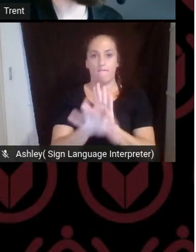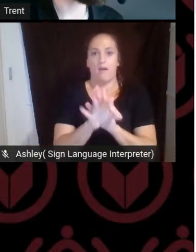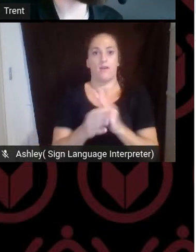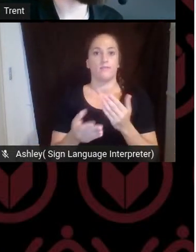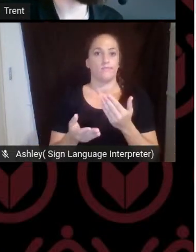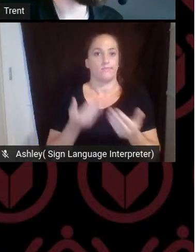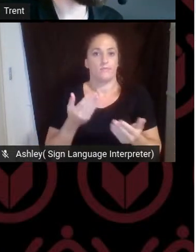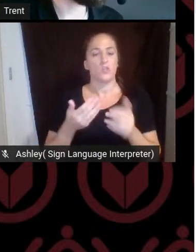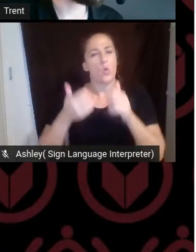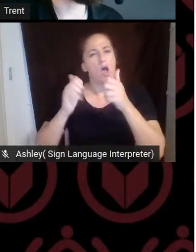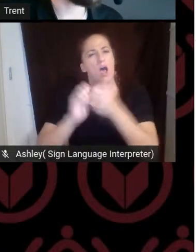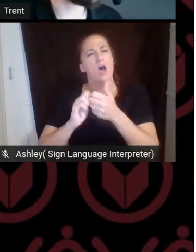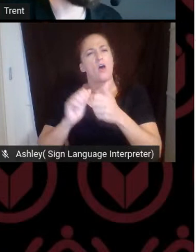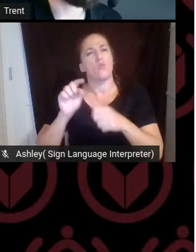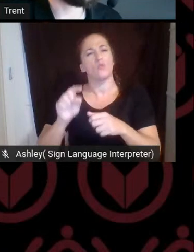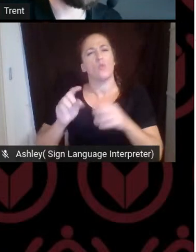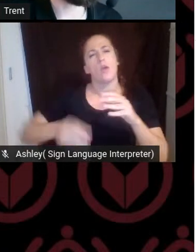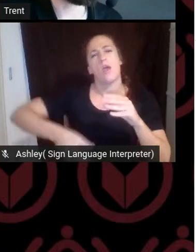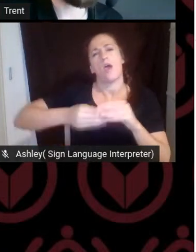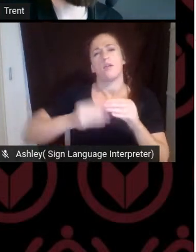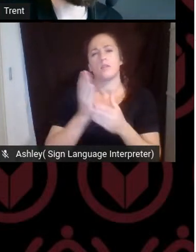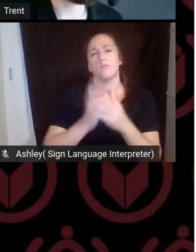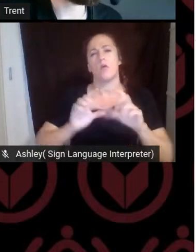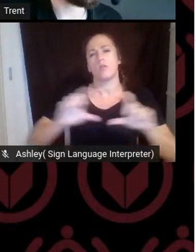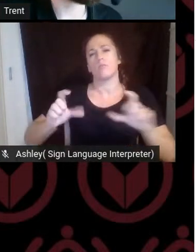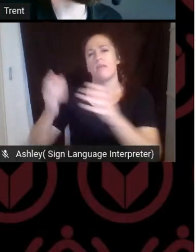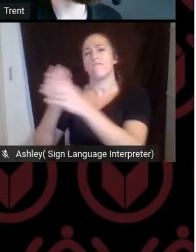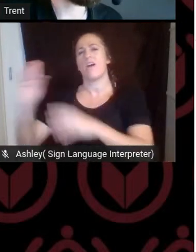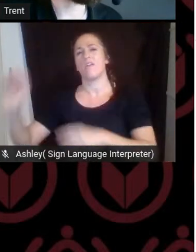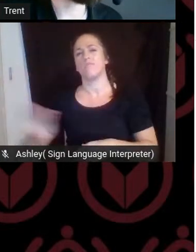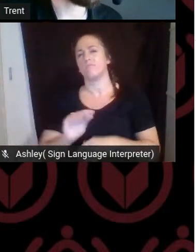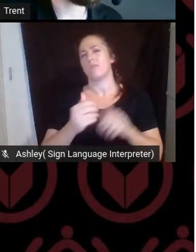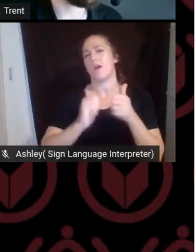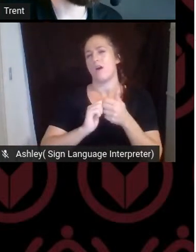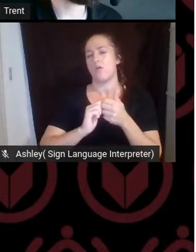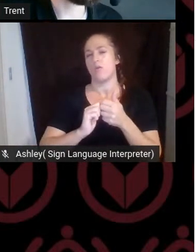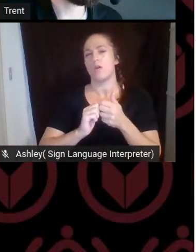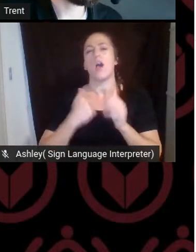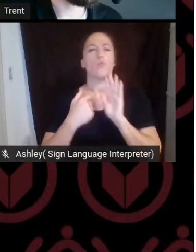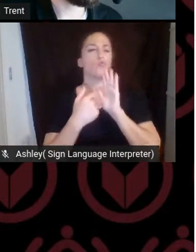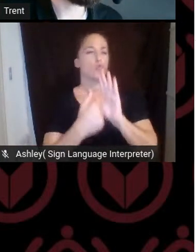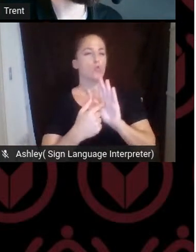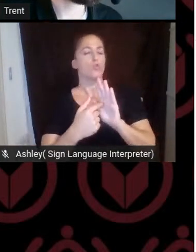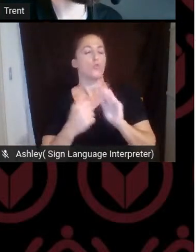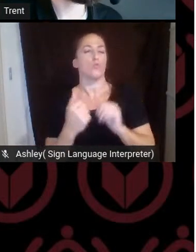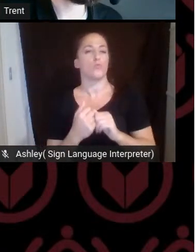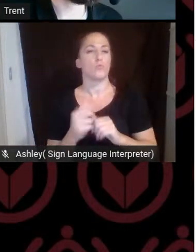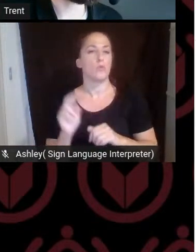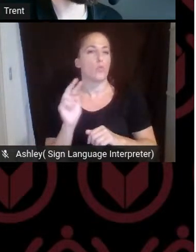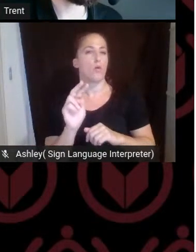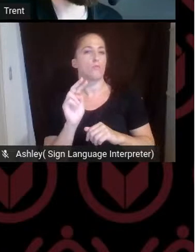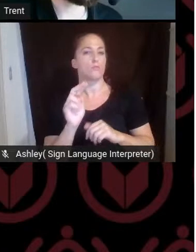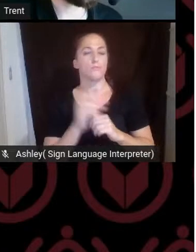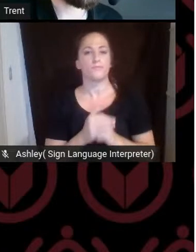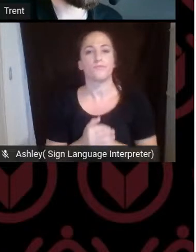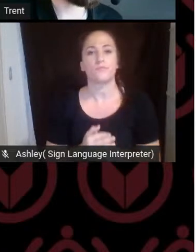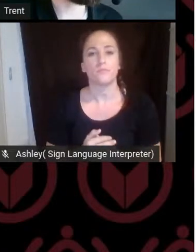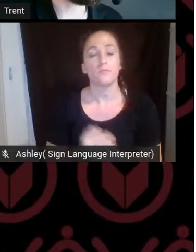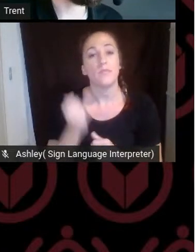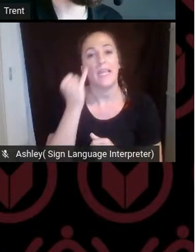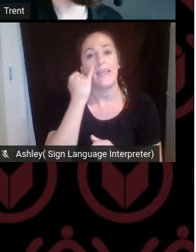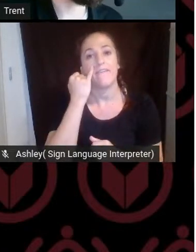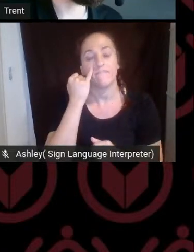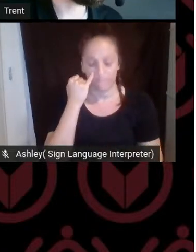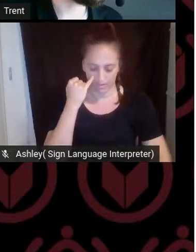your starred section? Let me go back to my drive and pick a file that's not starred right now. Let's see. Let's say I want to